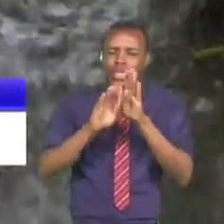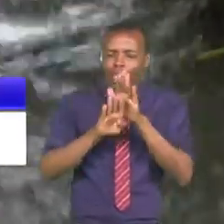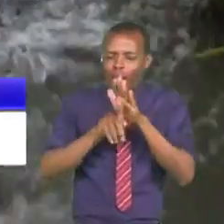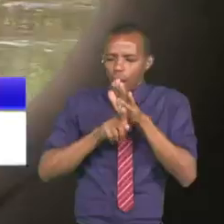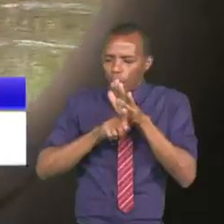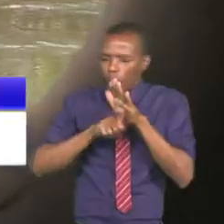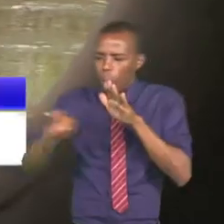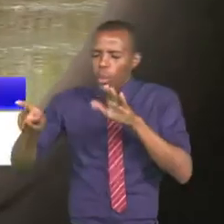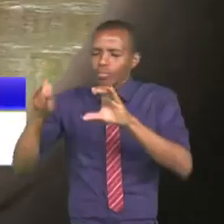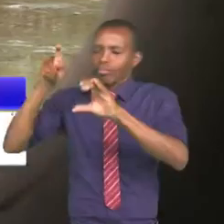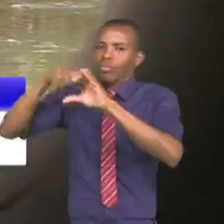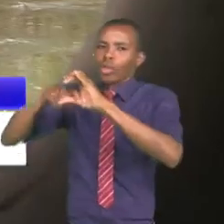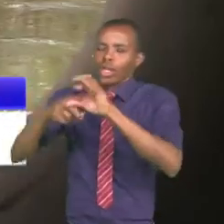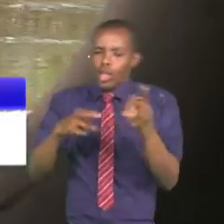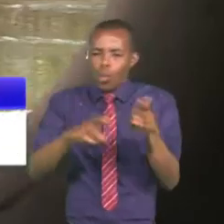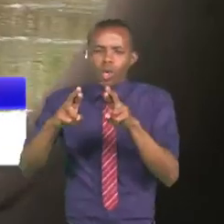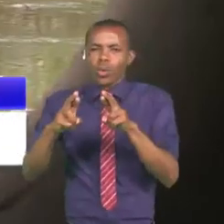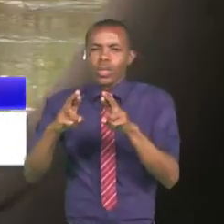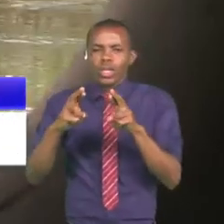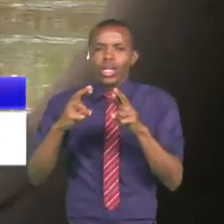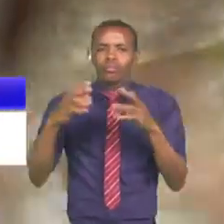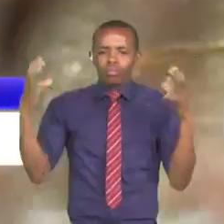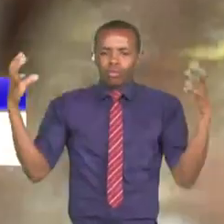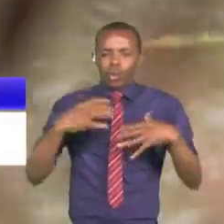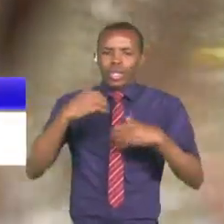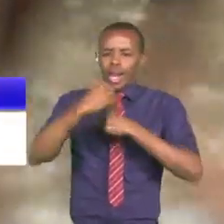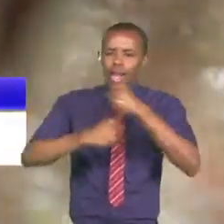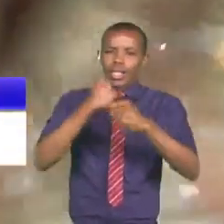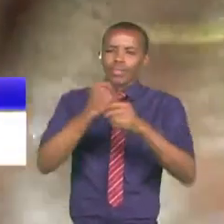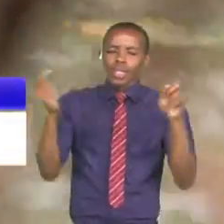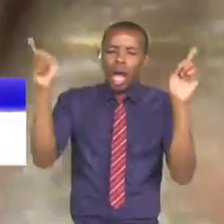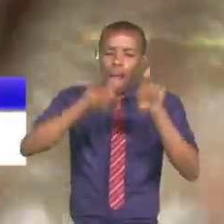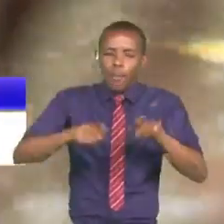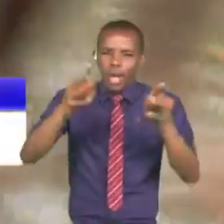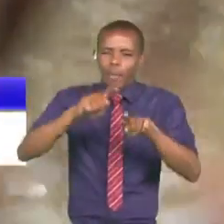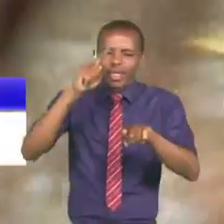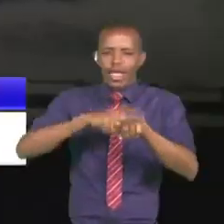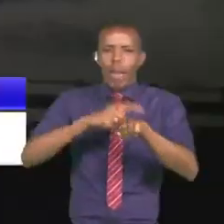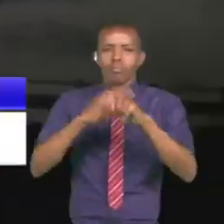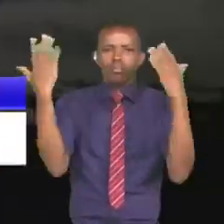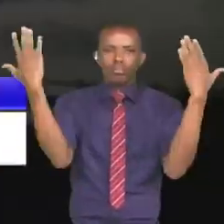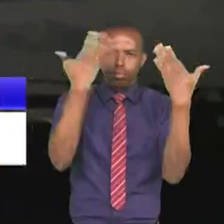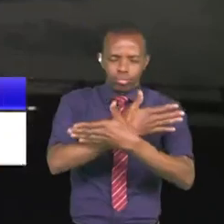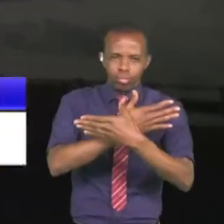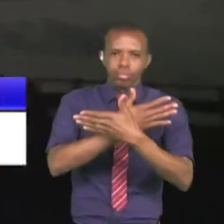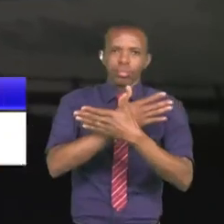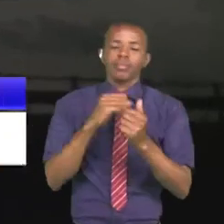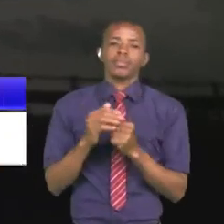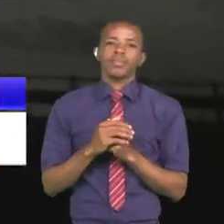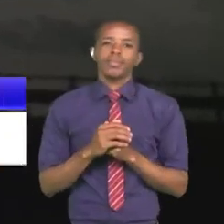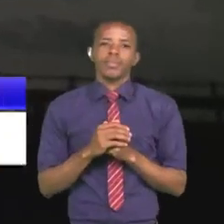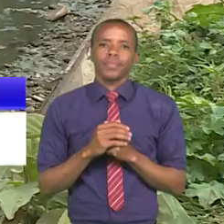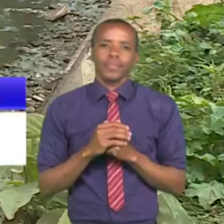to the river, with the terrifying illegal activity taking place in the wee hours of the night under the cover of